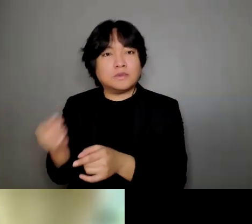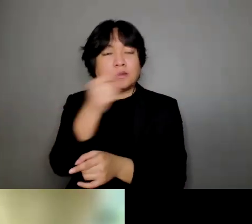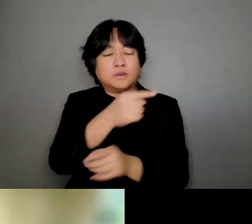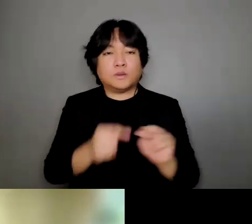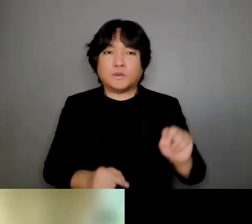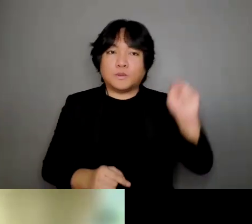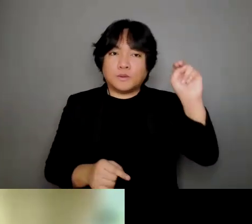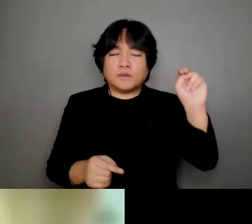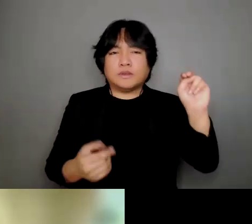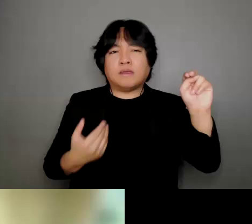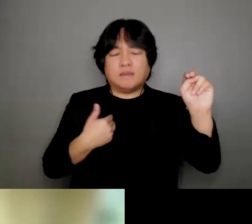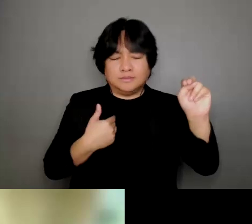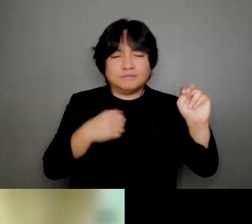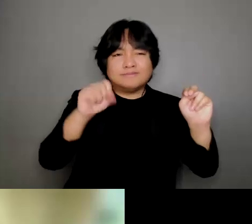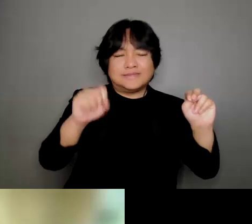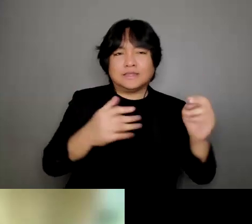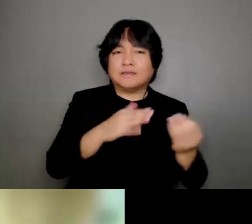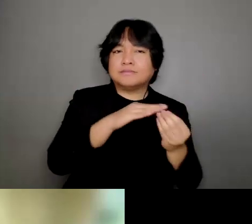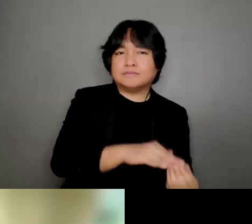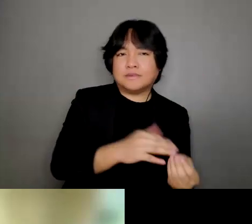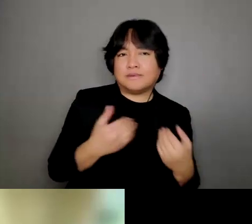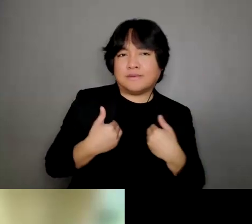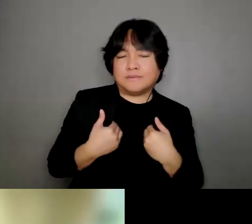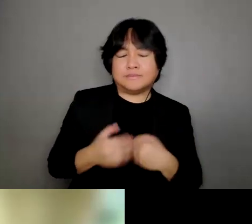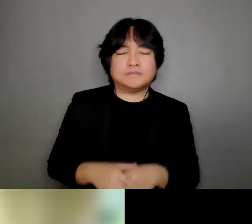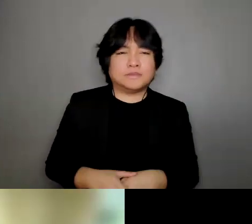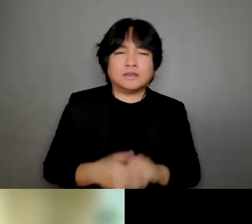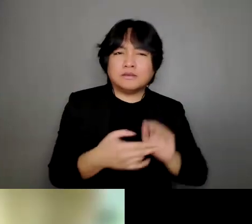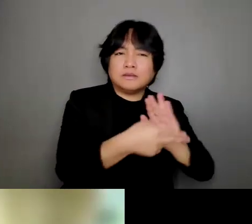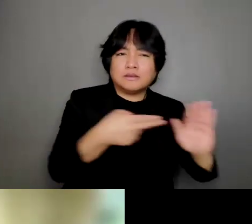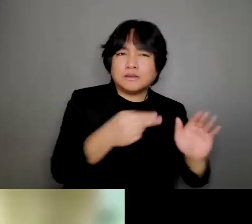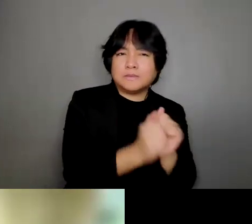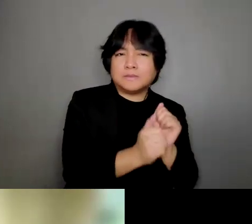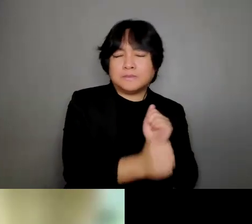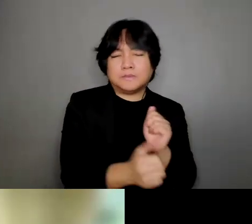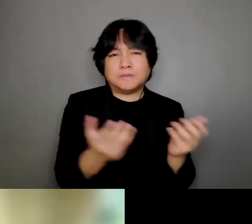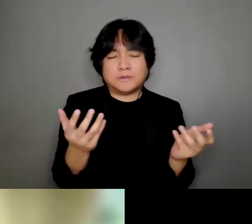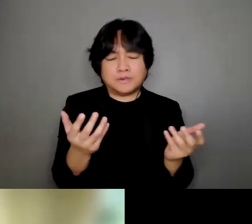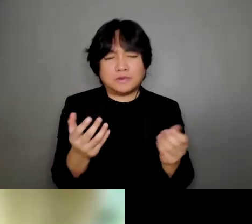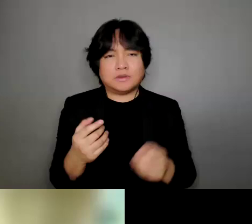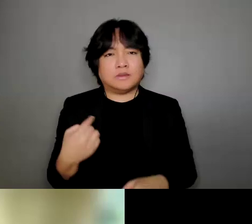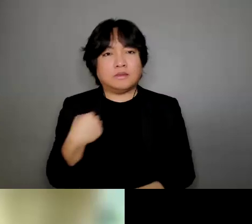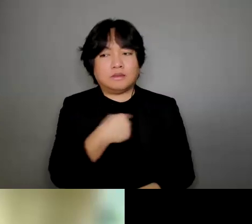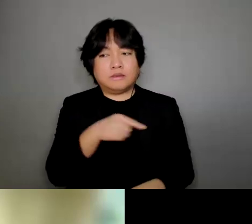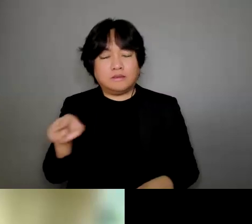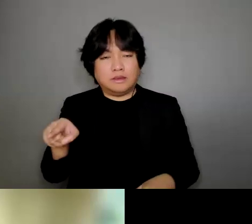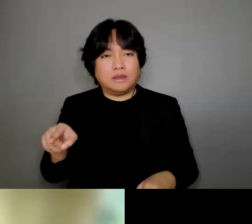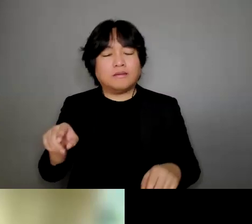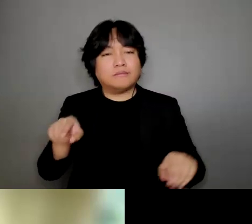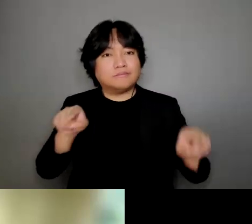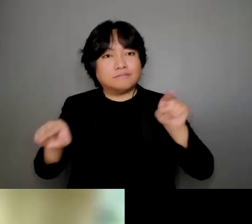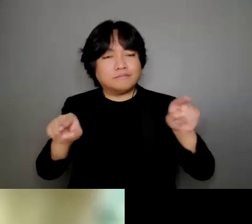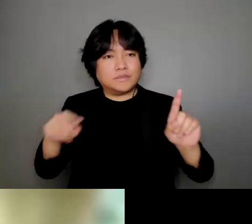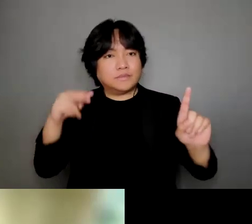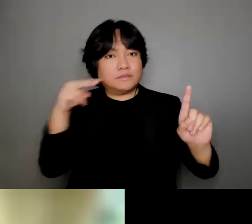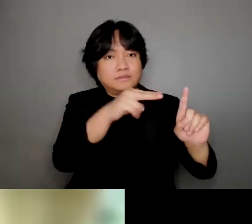larger incongruences. In short, what these labels mean to us may be different from what they mean for people